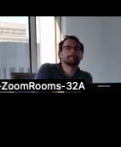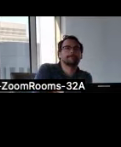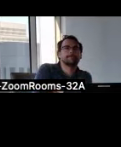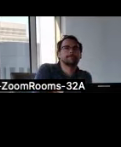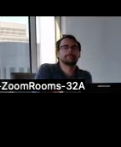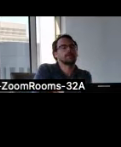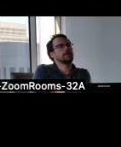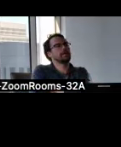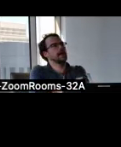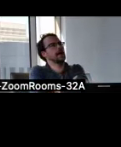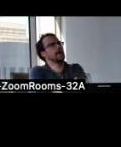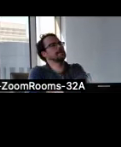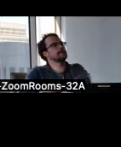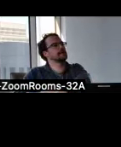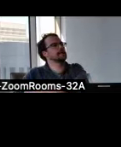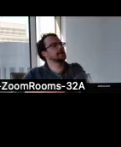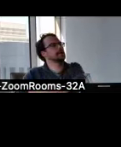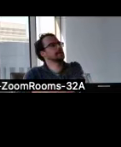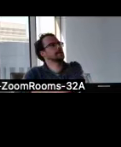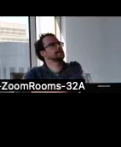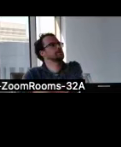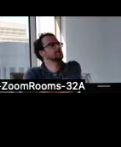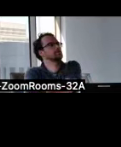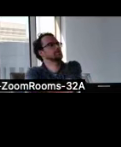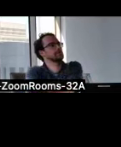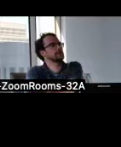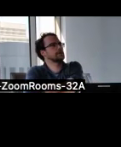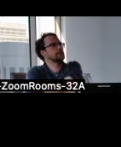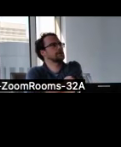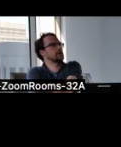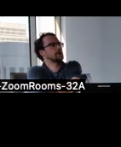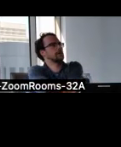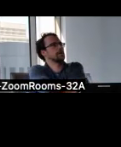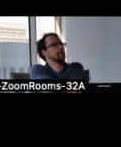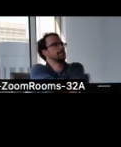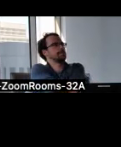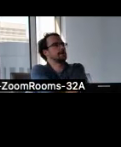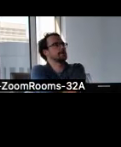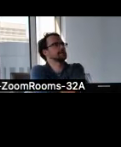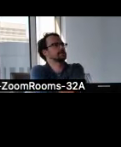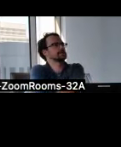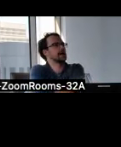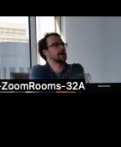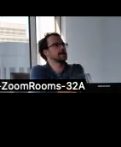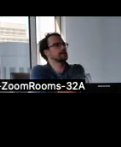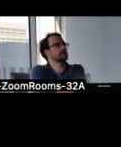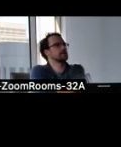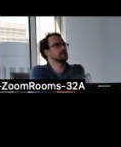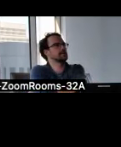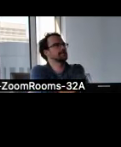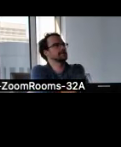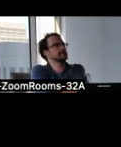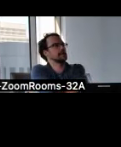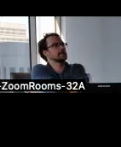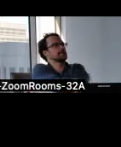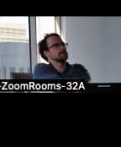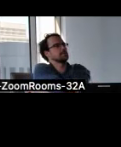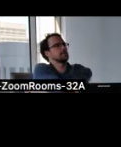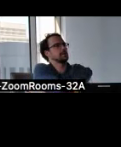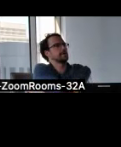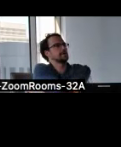Sorry. Yep, common Yeah, goals. yeah, it's usually there is a desire, if it